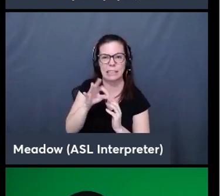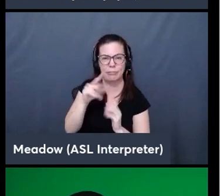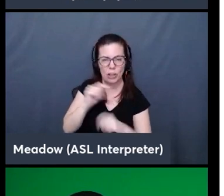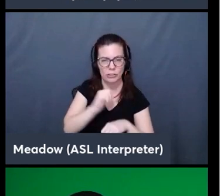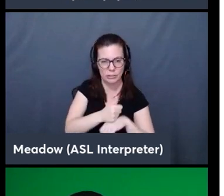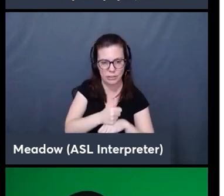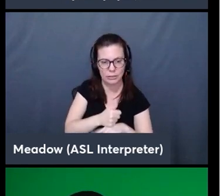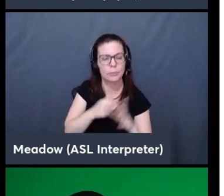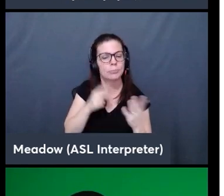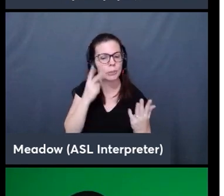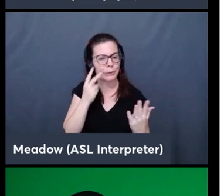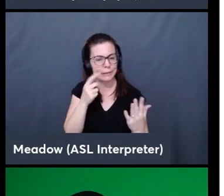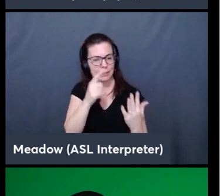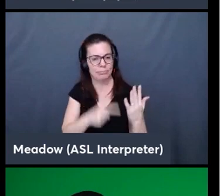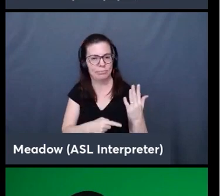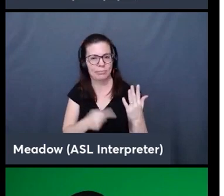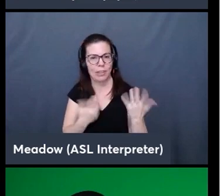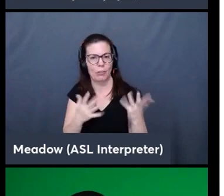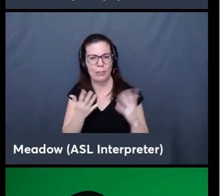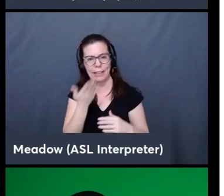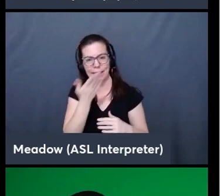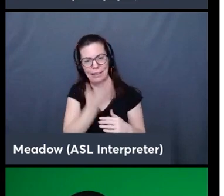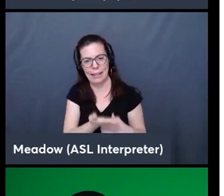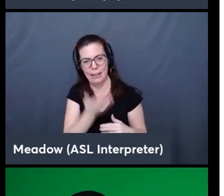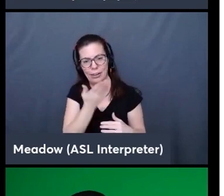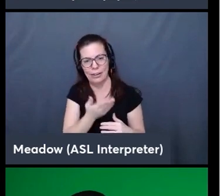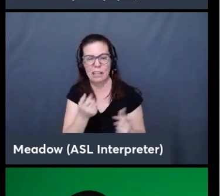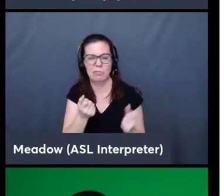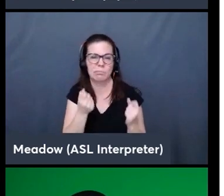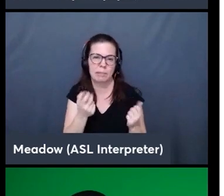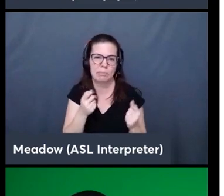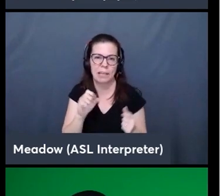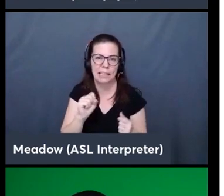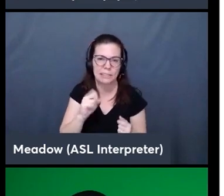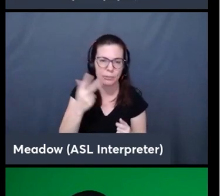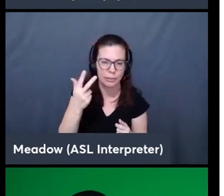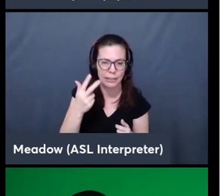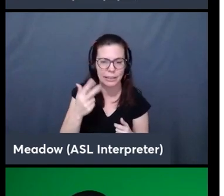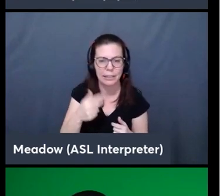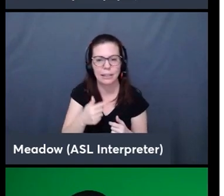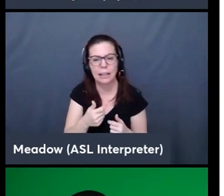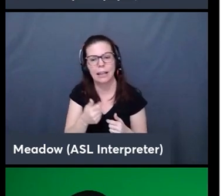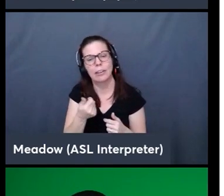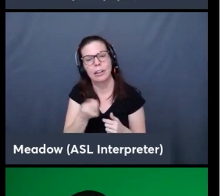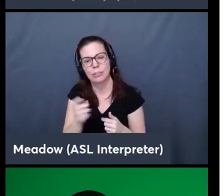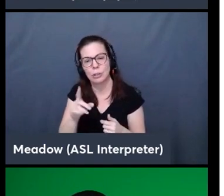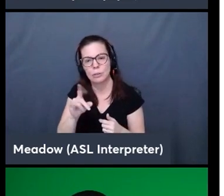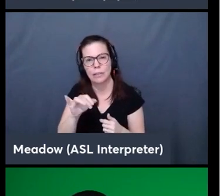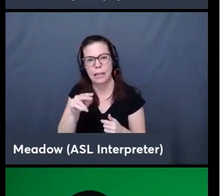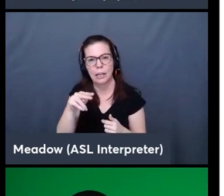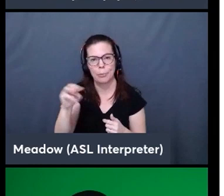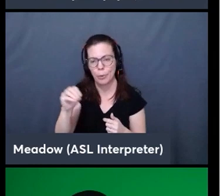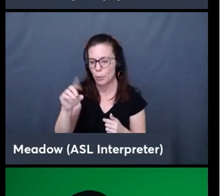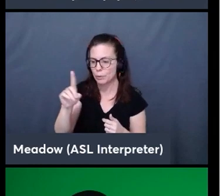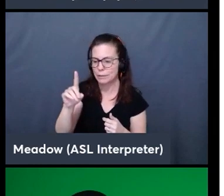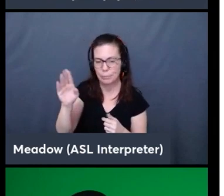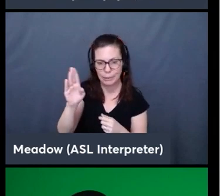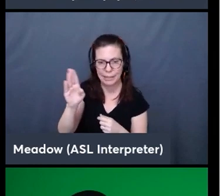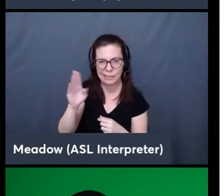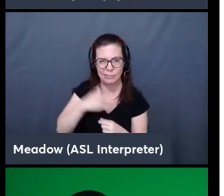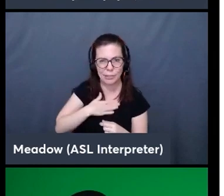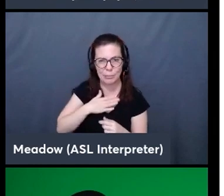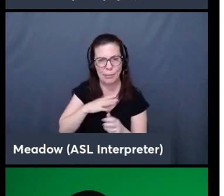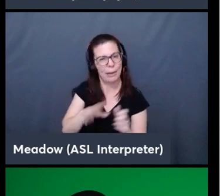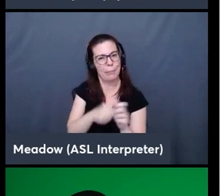some of the backups that are already there in my backup vault. I have a bunch of S3 backups, and I have some DynamoDB backups in my backup